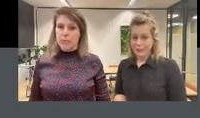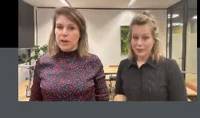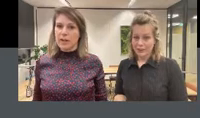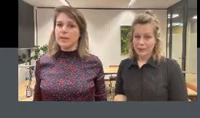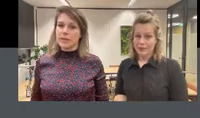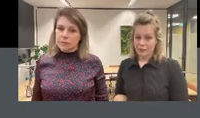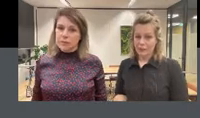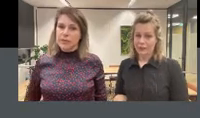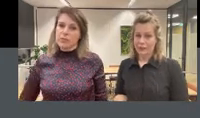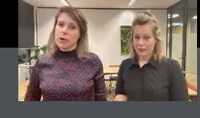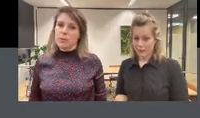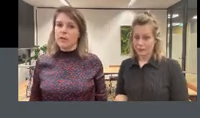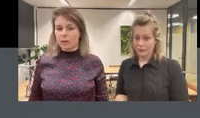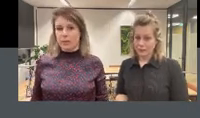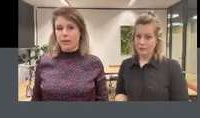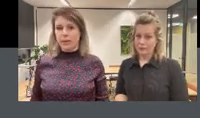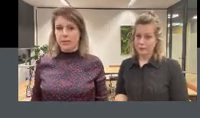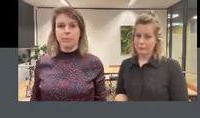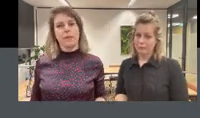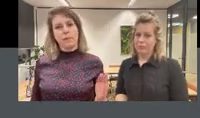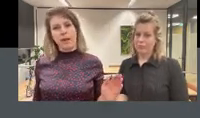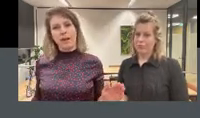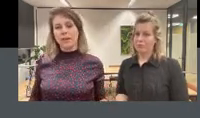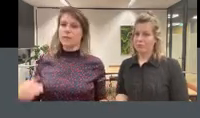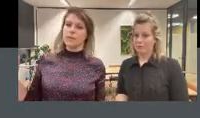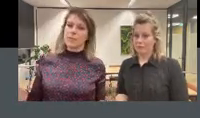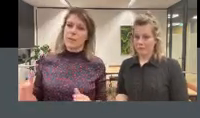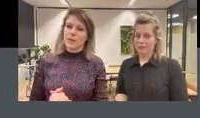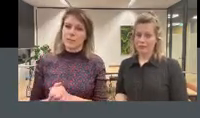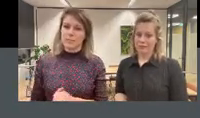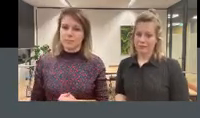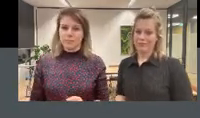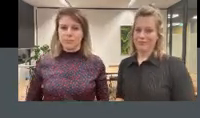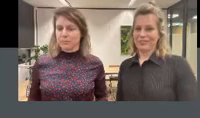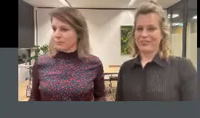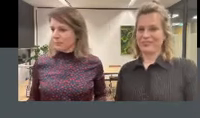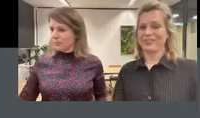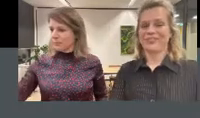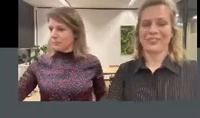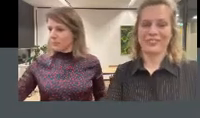to combine different trauma therapies. Fact or myth?